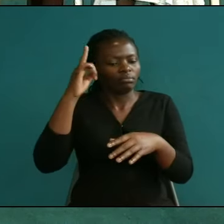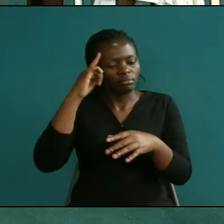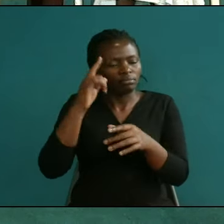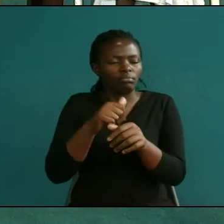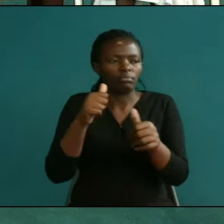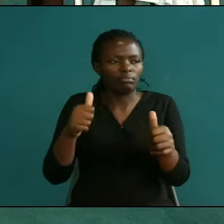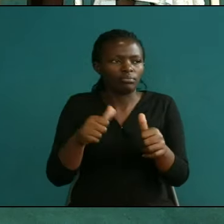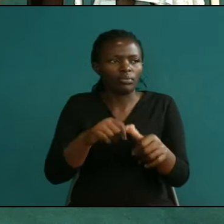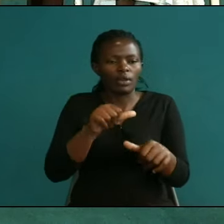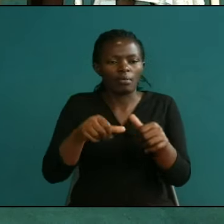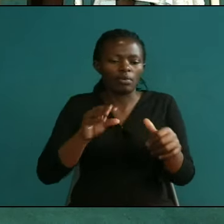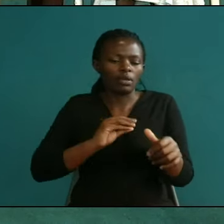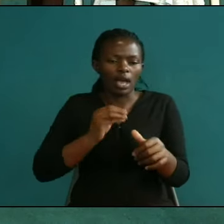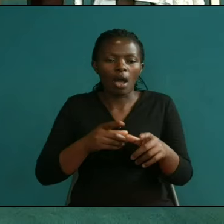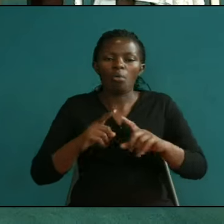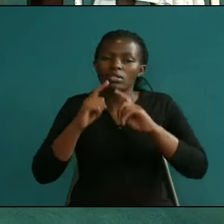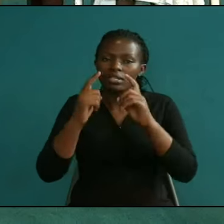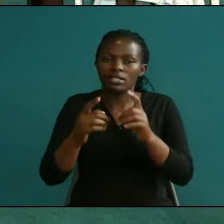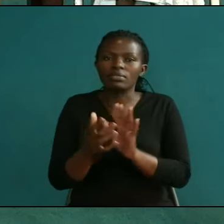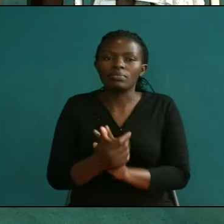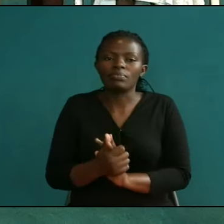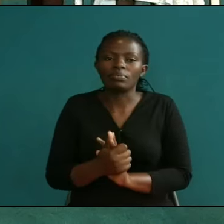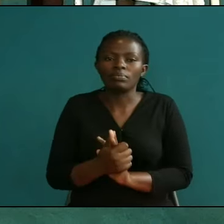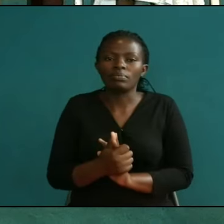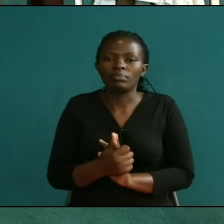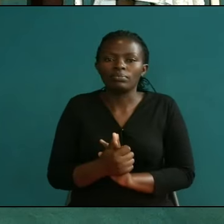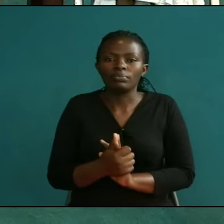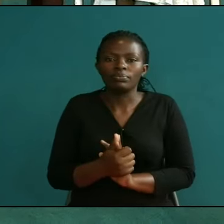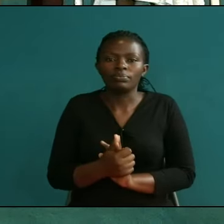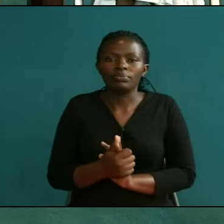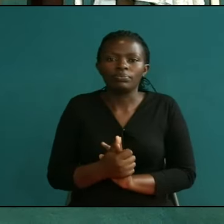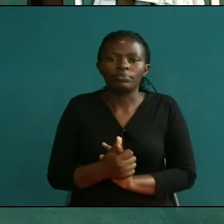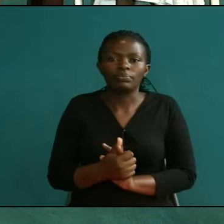God knows all about our sin. Mm-hmm. And